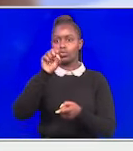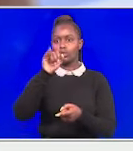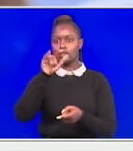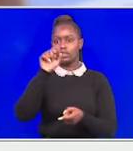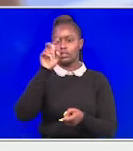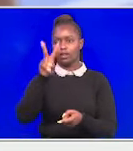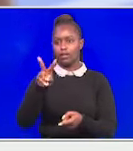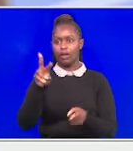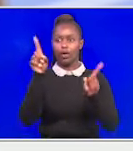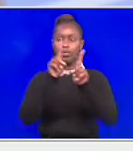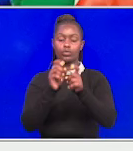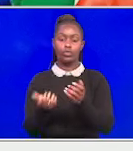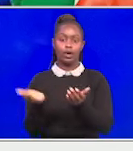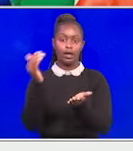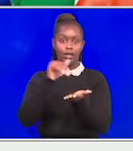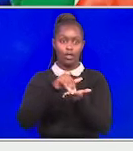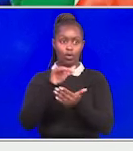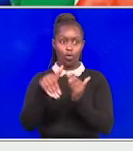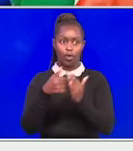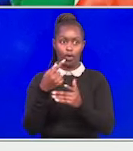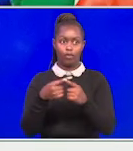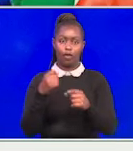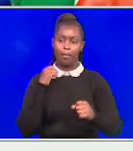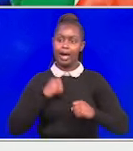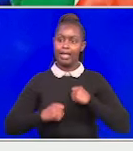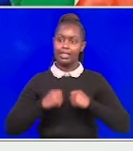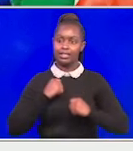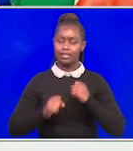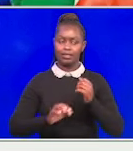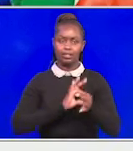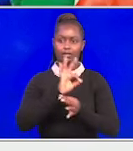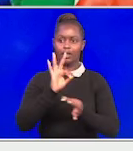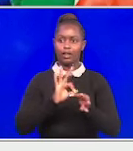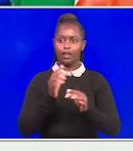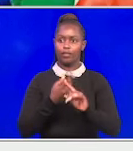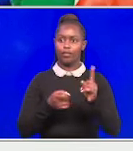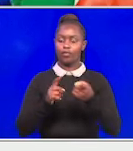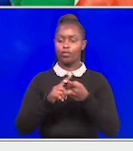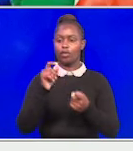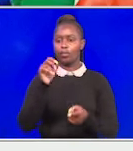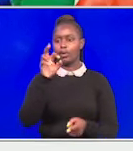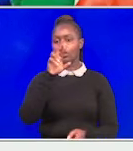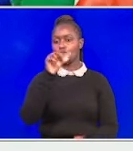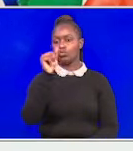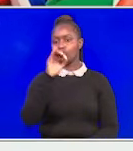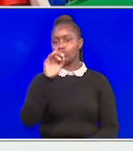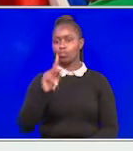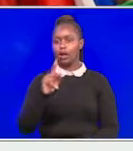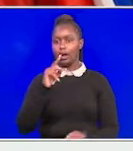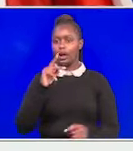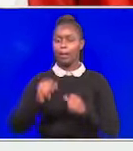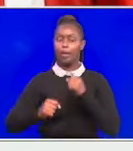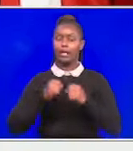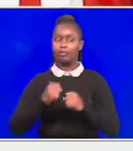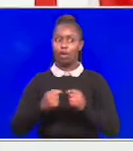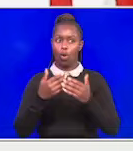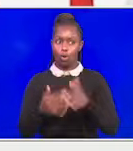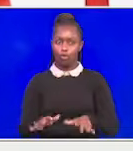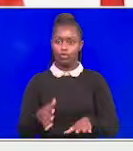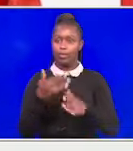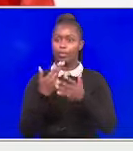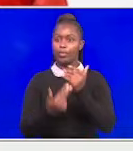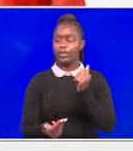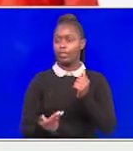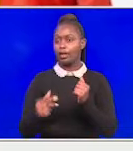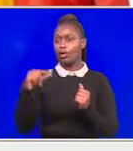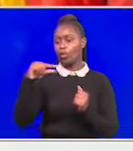Kenya, all medals came from athletics, specifically track and marathon. However, Kenya lost both marathon gold medals